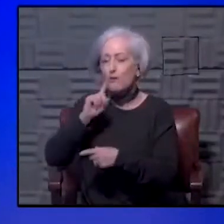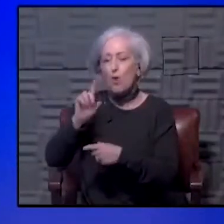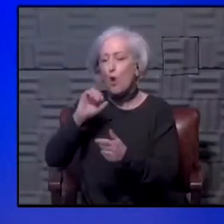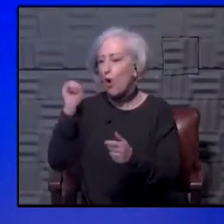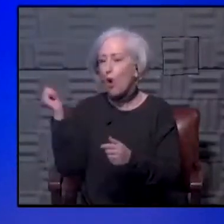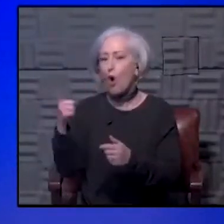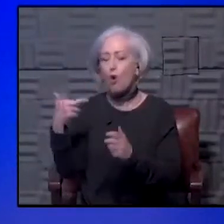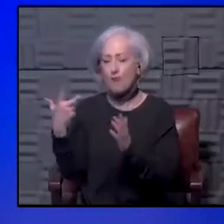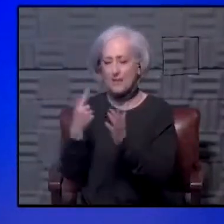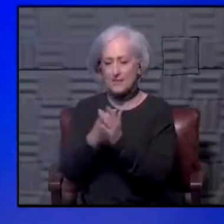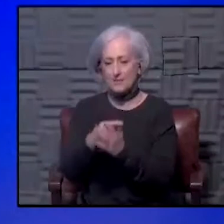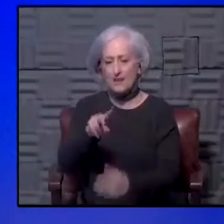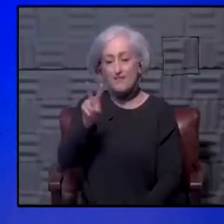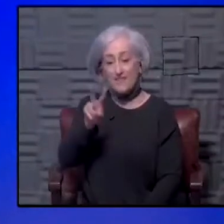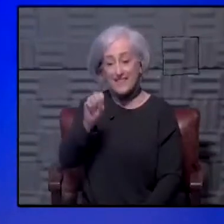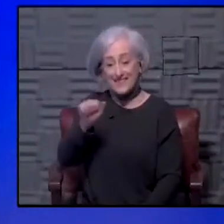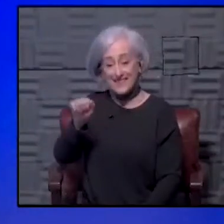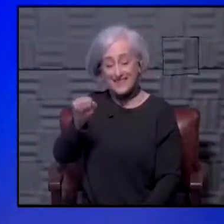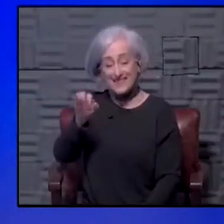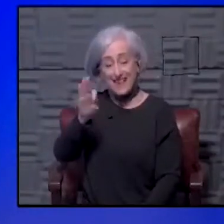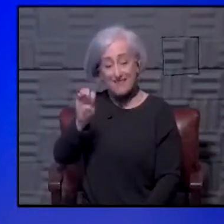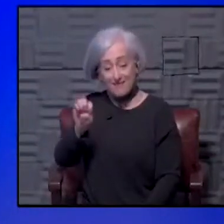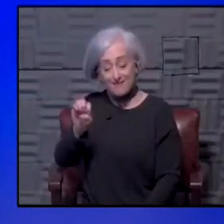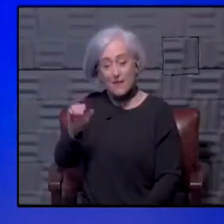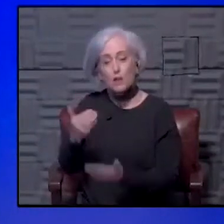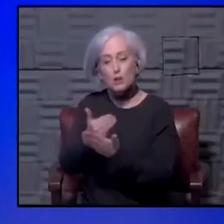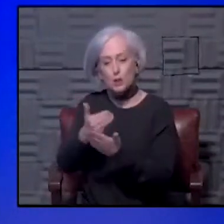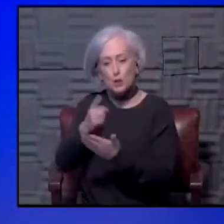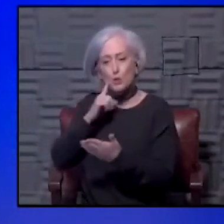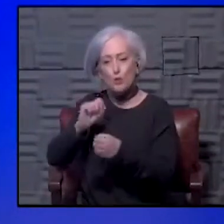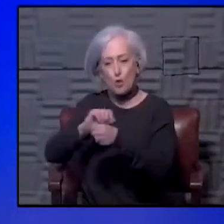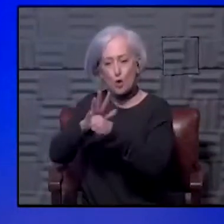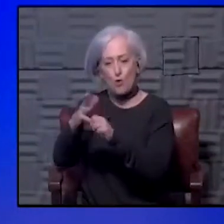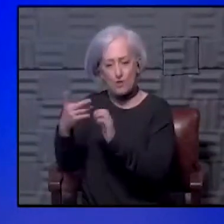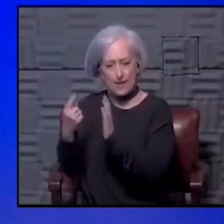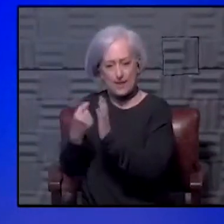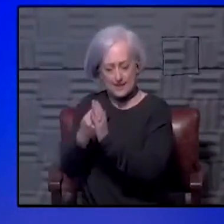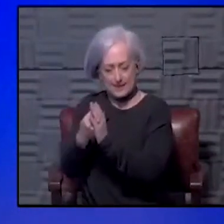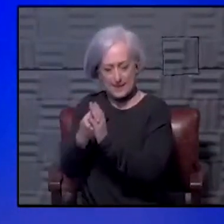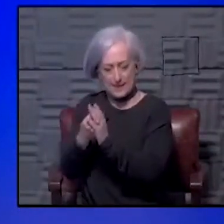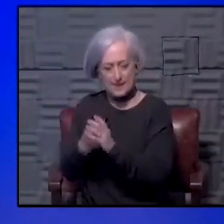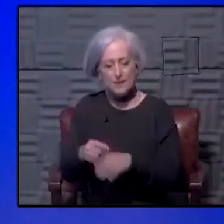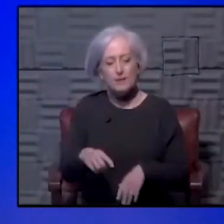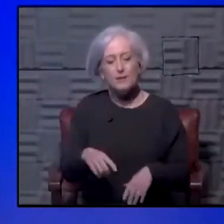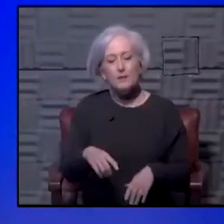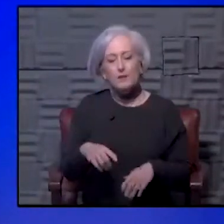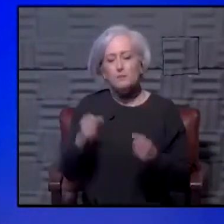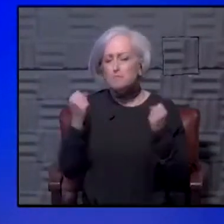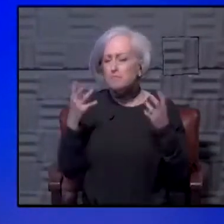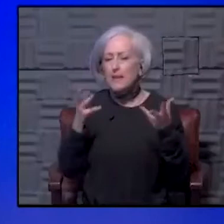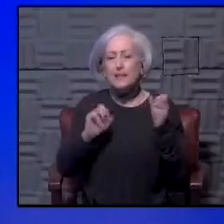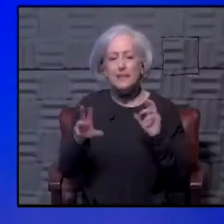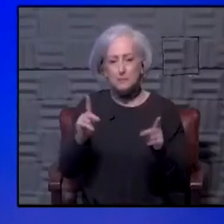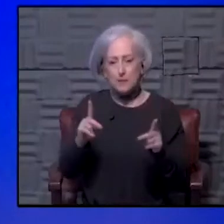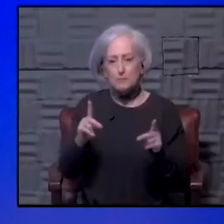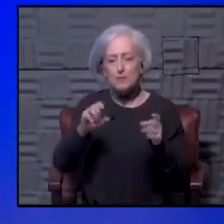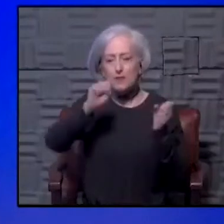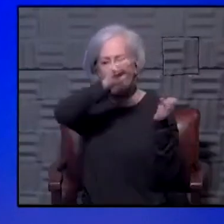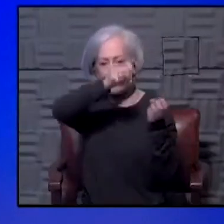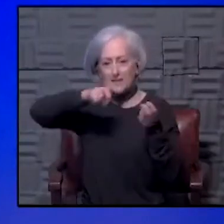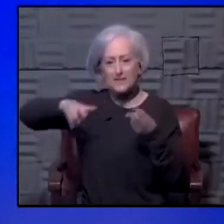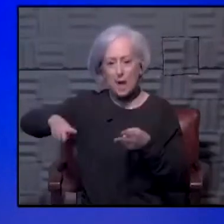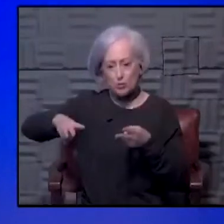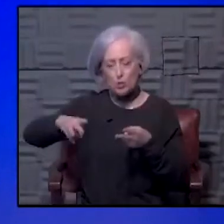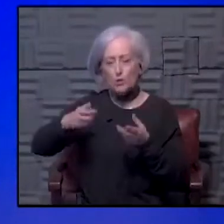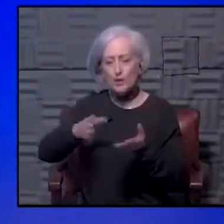The vSafe is something new with the CDC for the COVID vaccines. They have had a lot of people who have downloaded and put